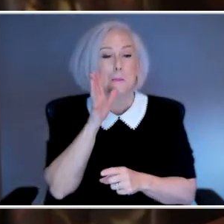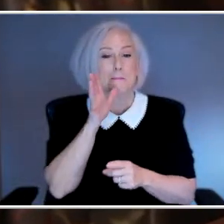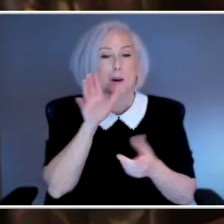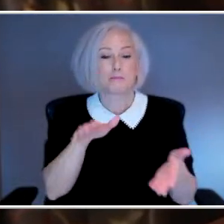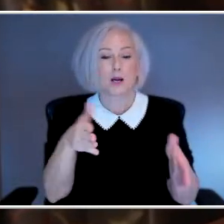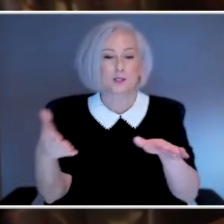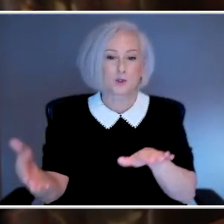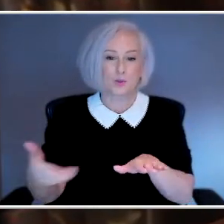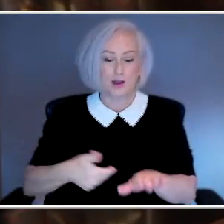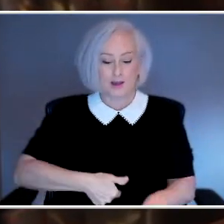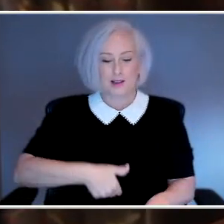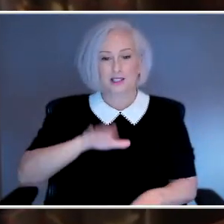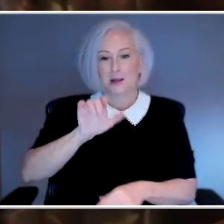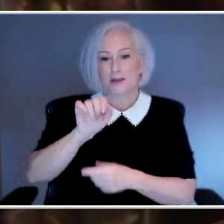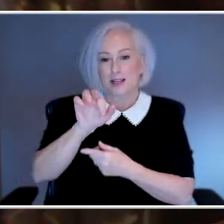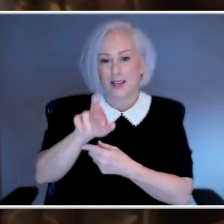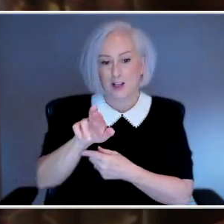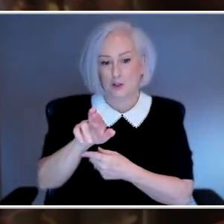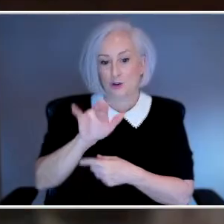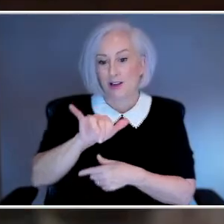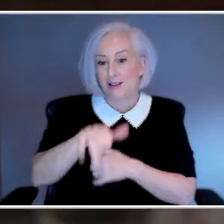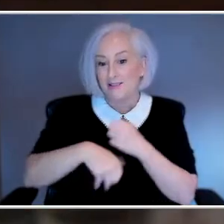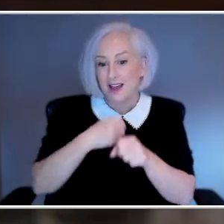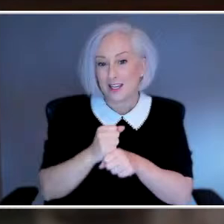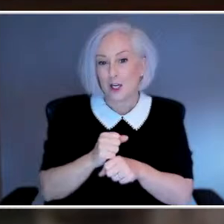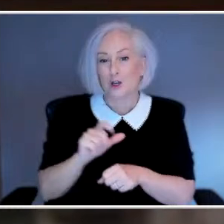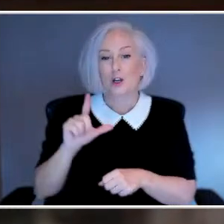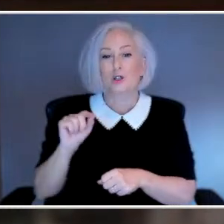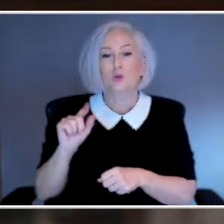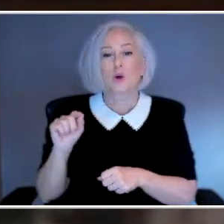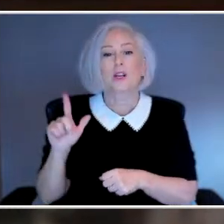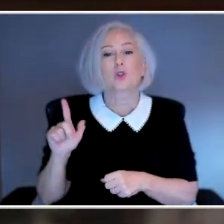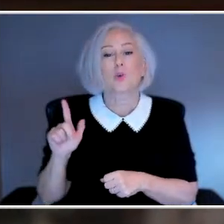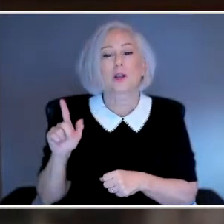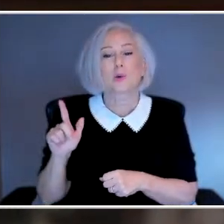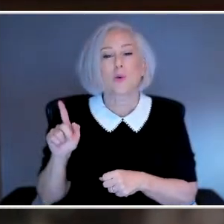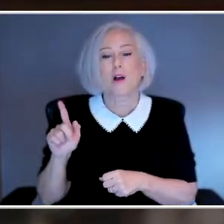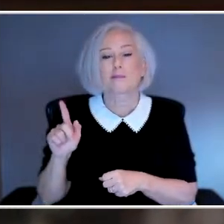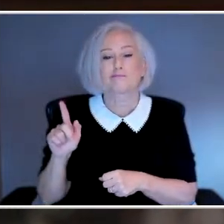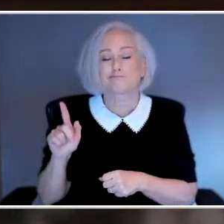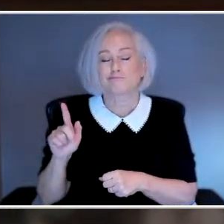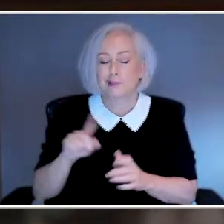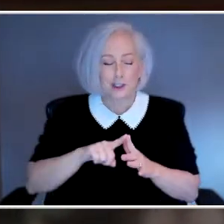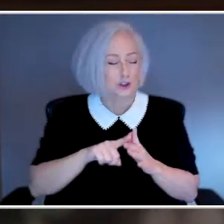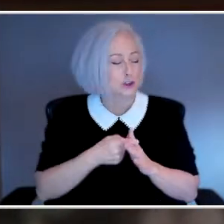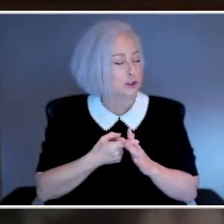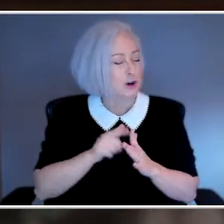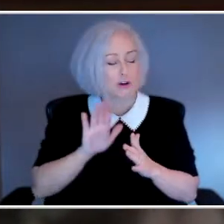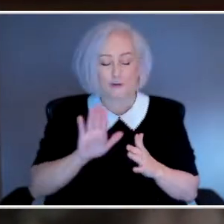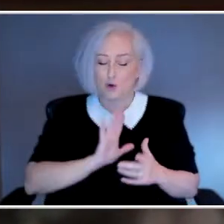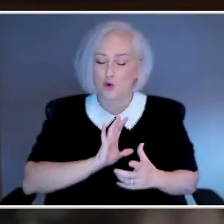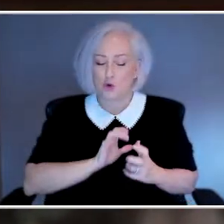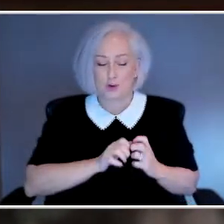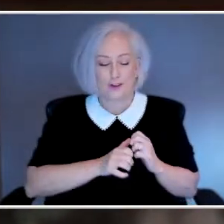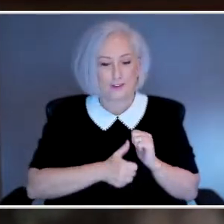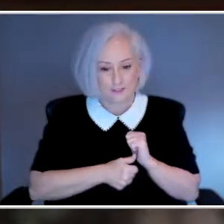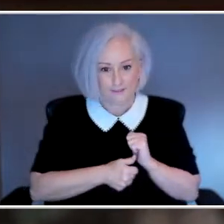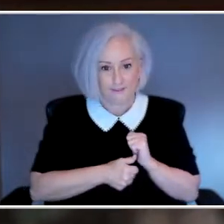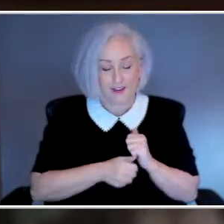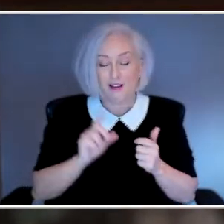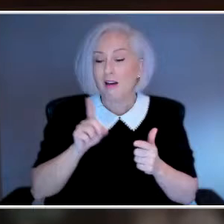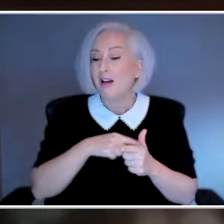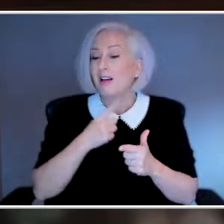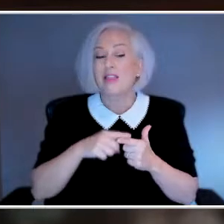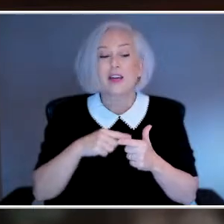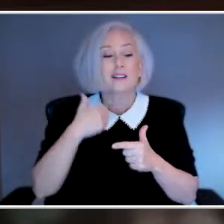2001 and just the beginning of Priscilla's heartache. I just got the call, hey, your uncle's in the hospital. You